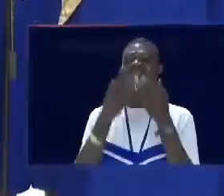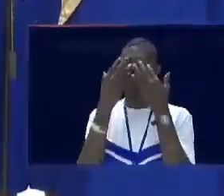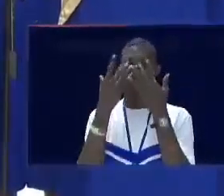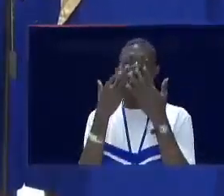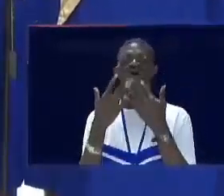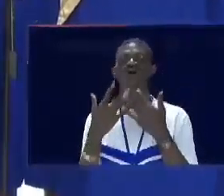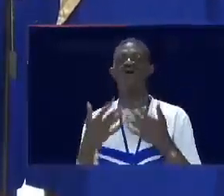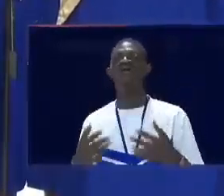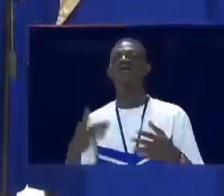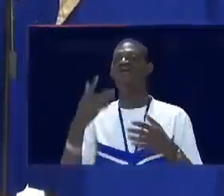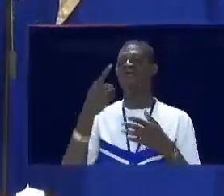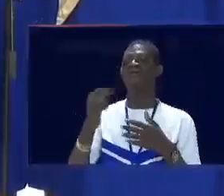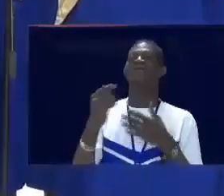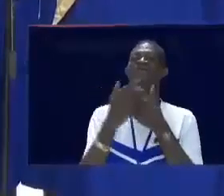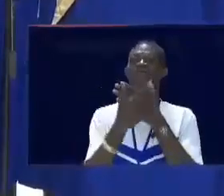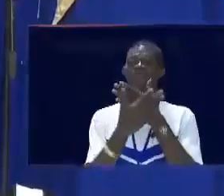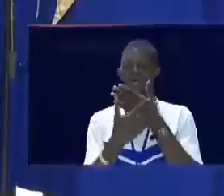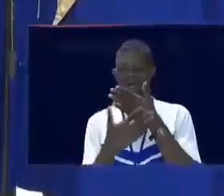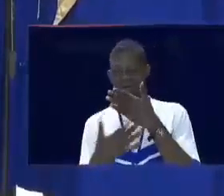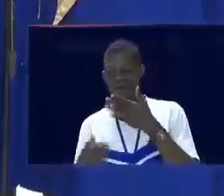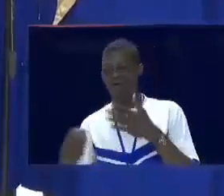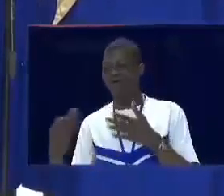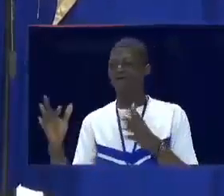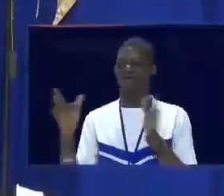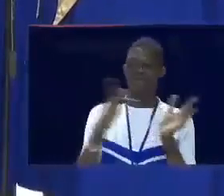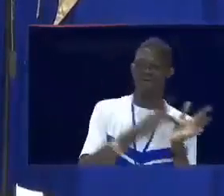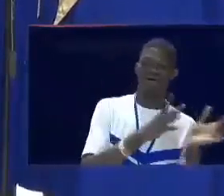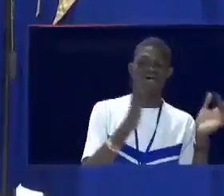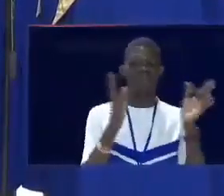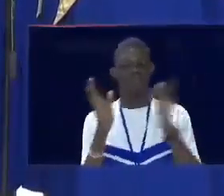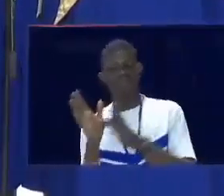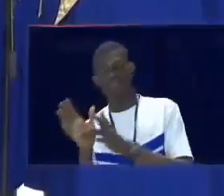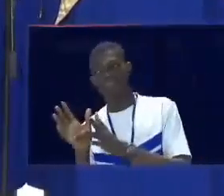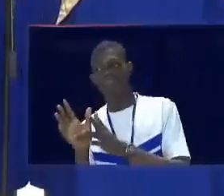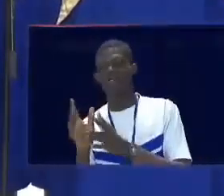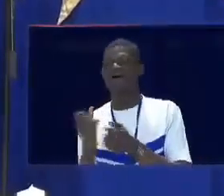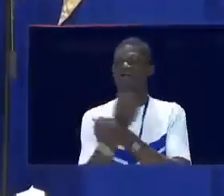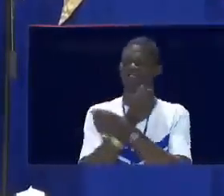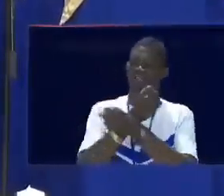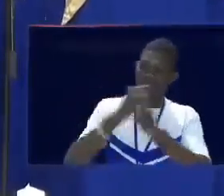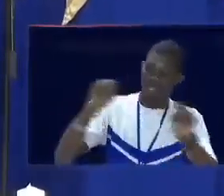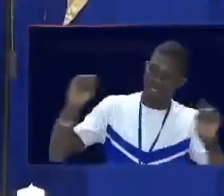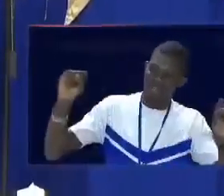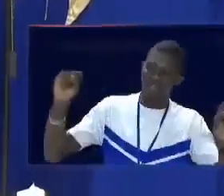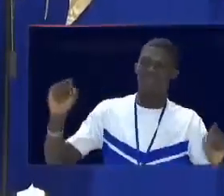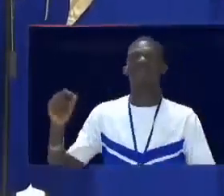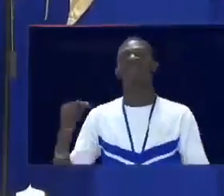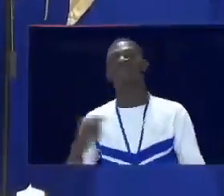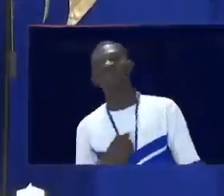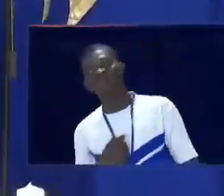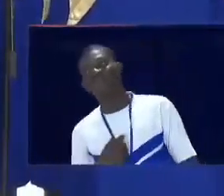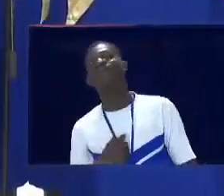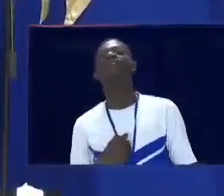and sorrow, the blood of Jesus set me